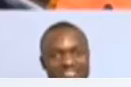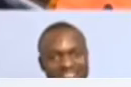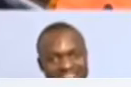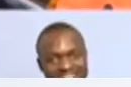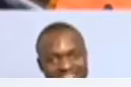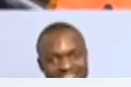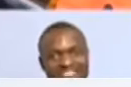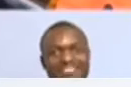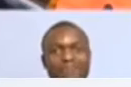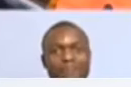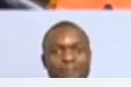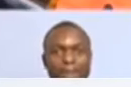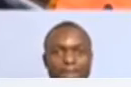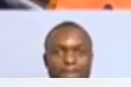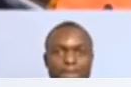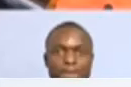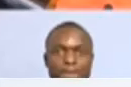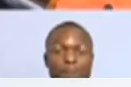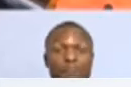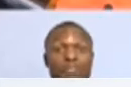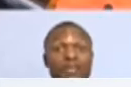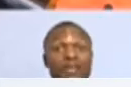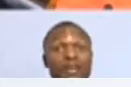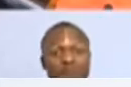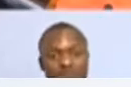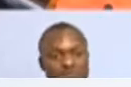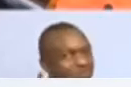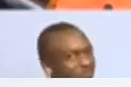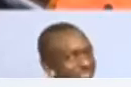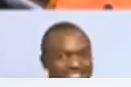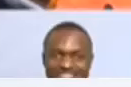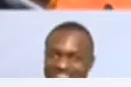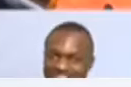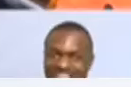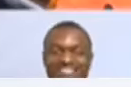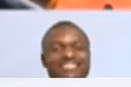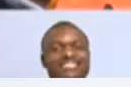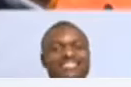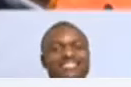Madam Speaker, I have not heard that.